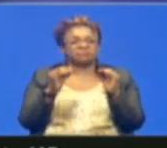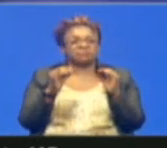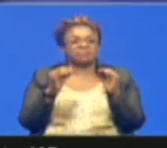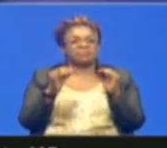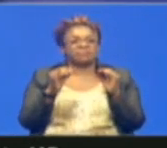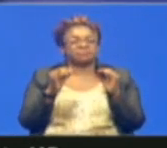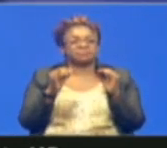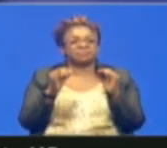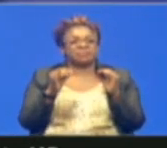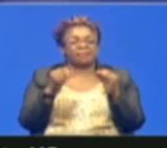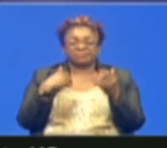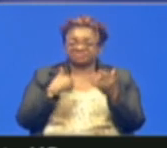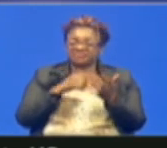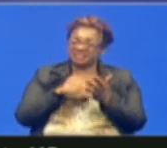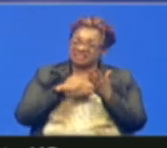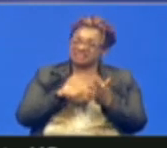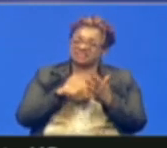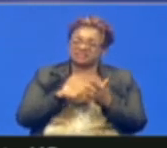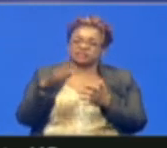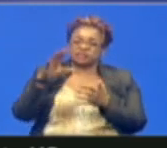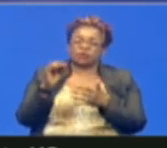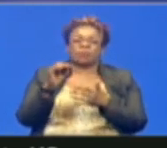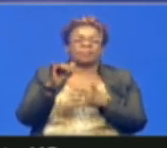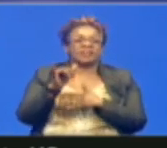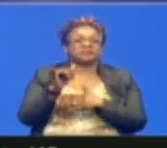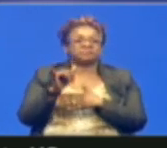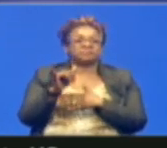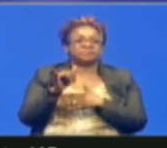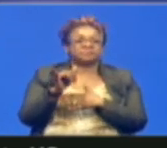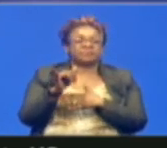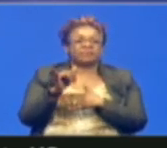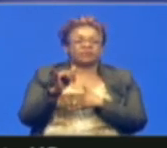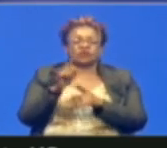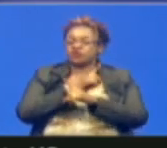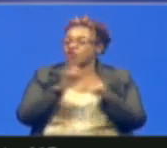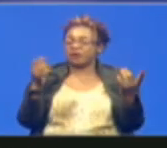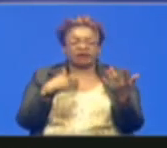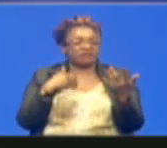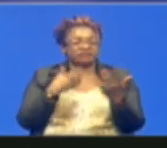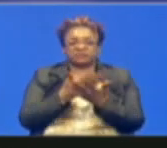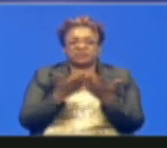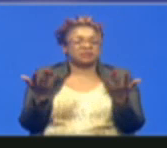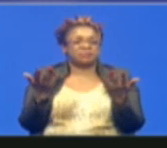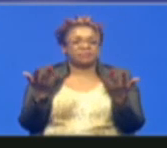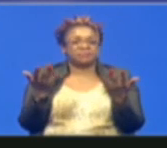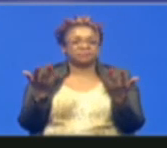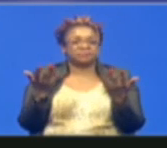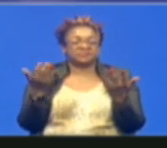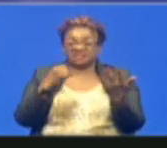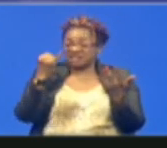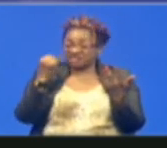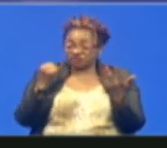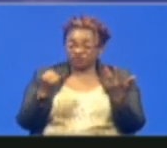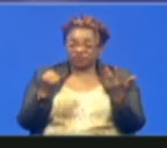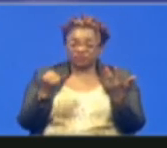you, that you would not have any architectural